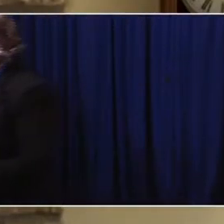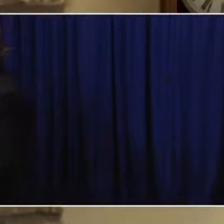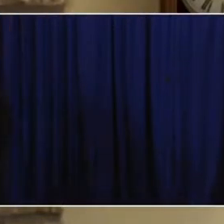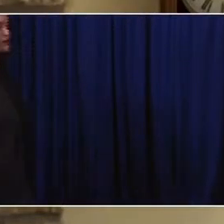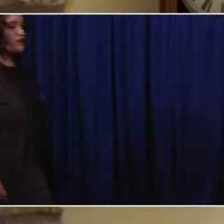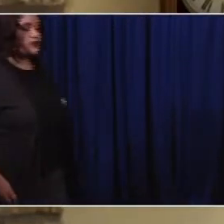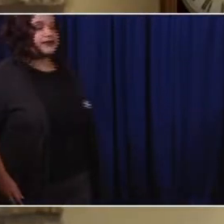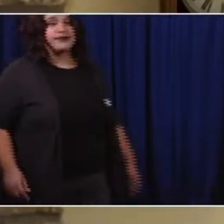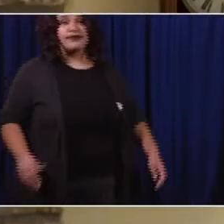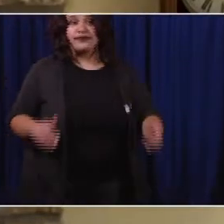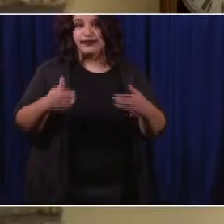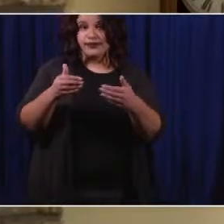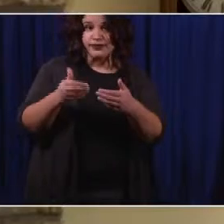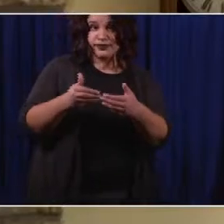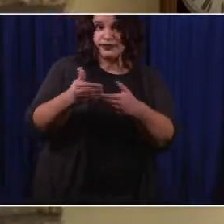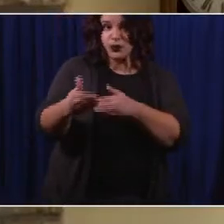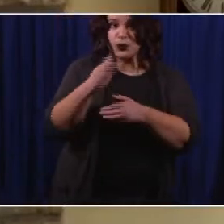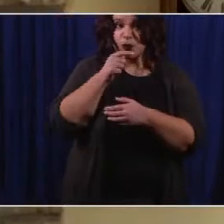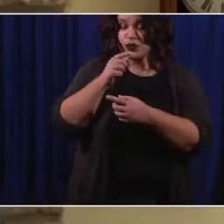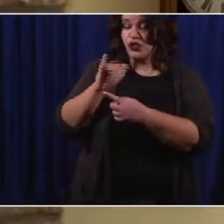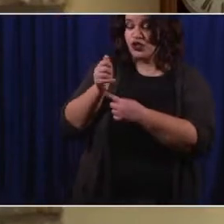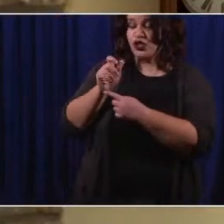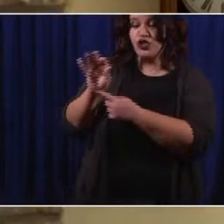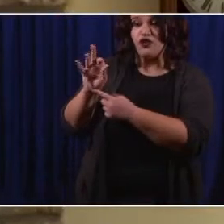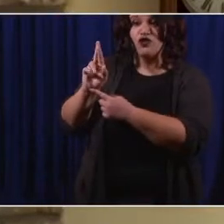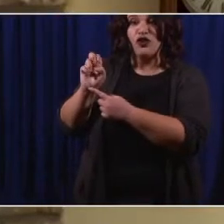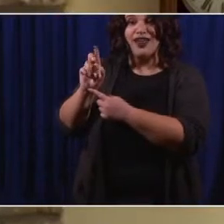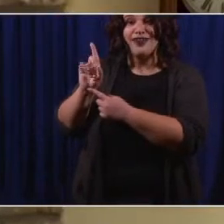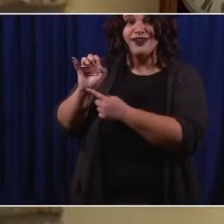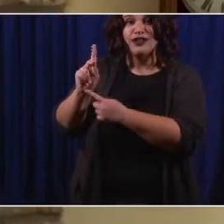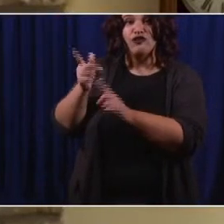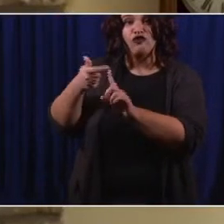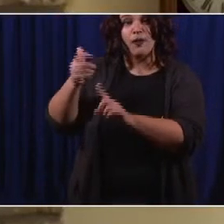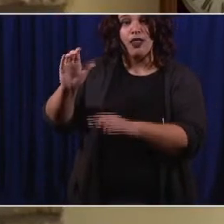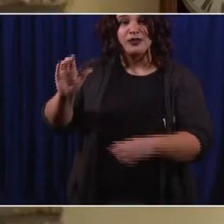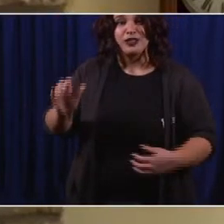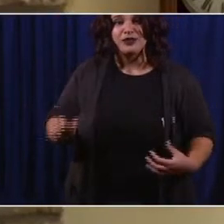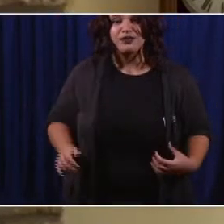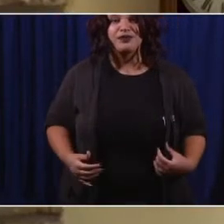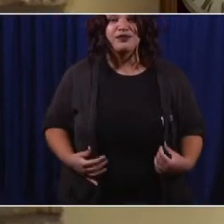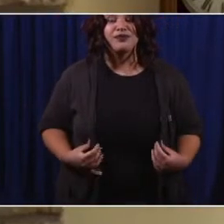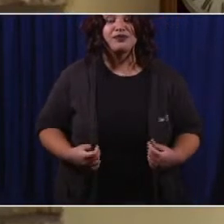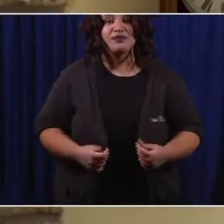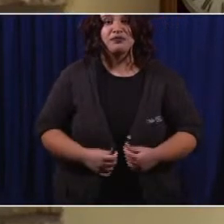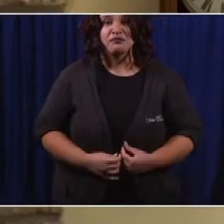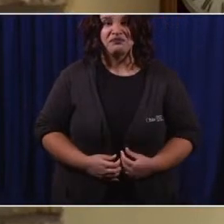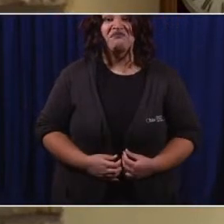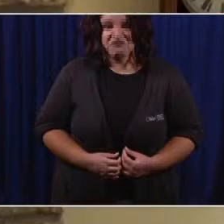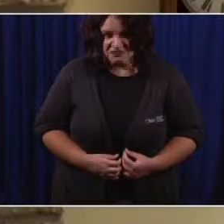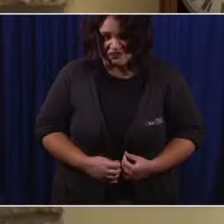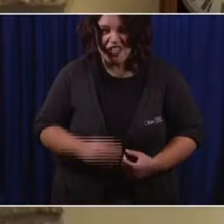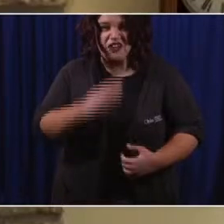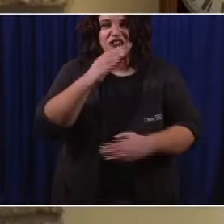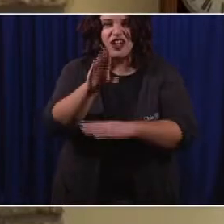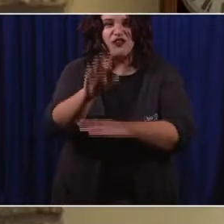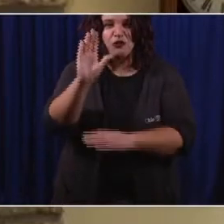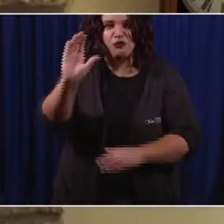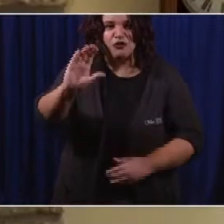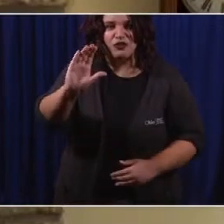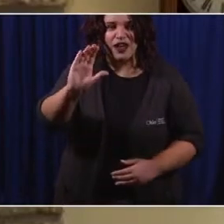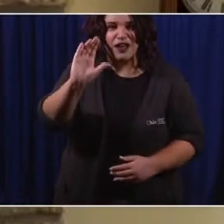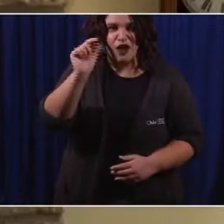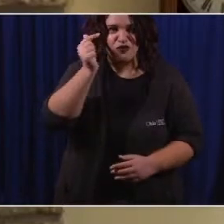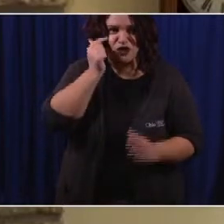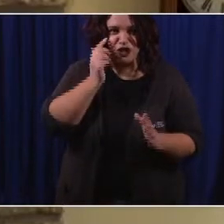Next question is from Jeff Reddick at WSYX in Columbus. Good afternoon, Governor. You touched on